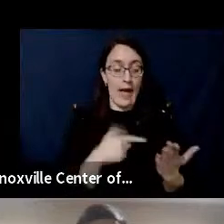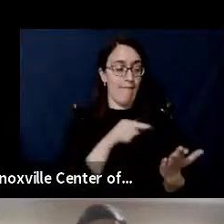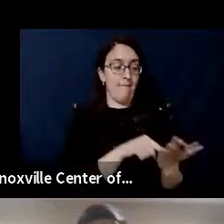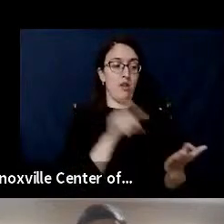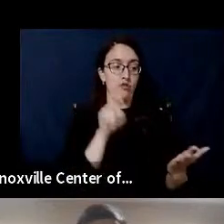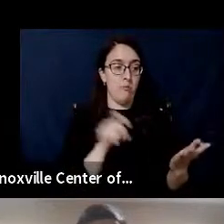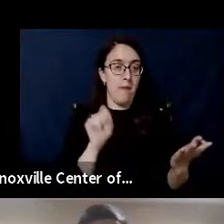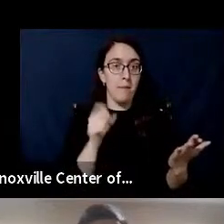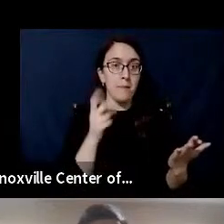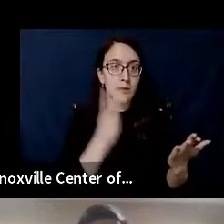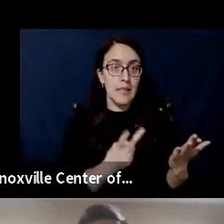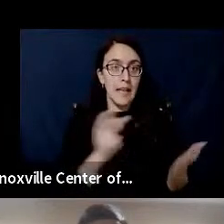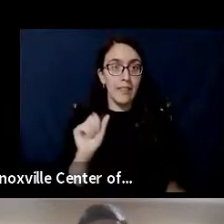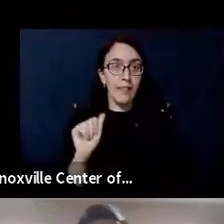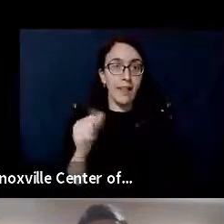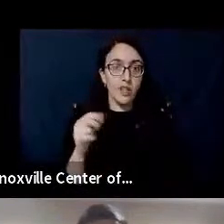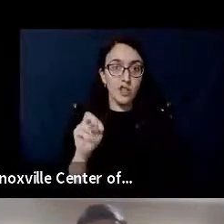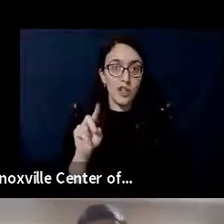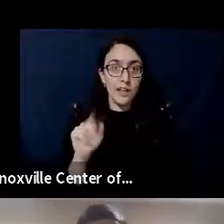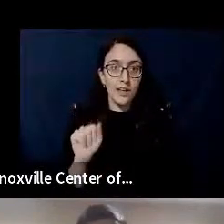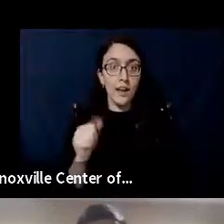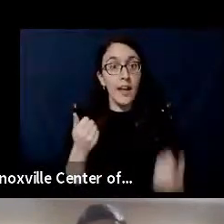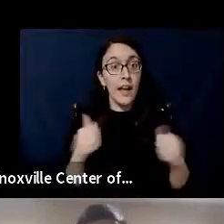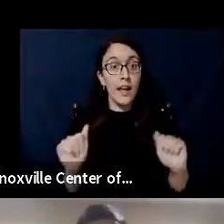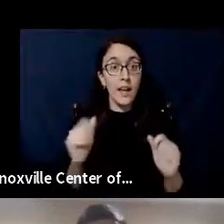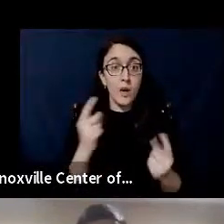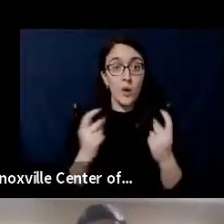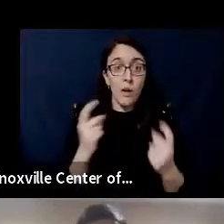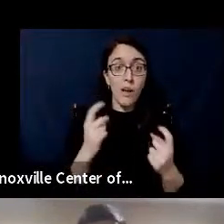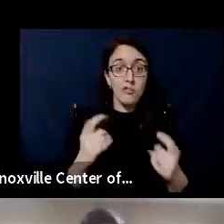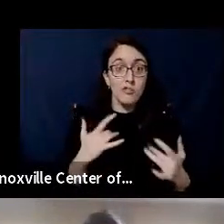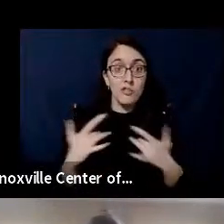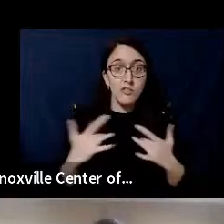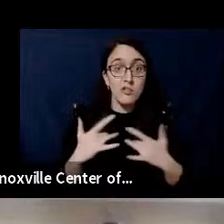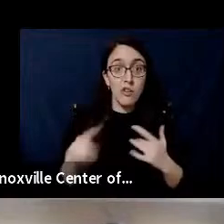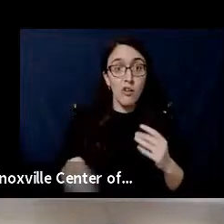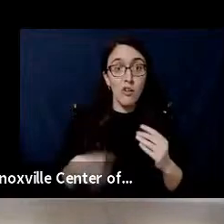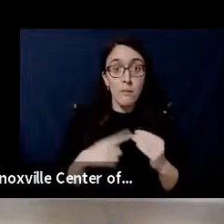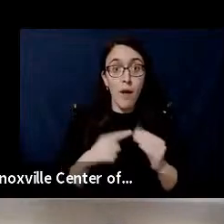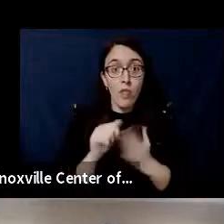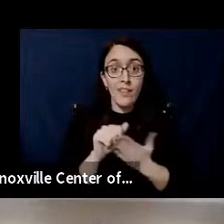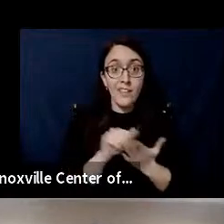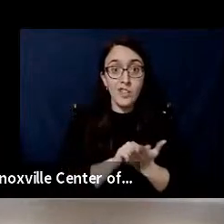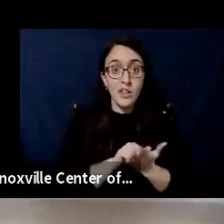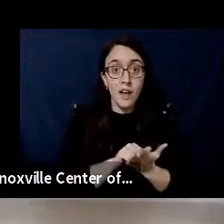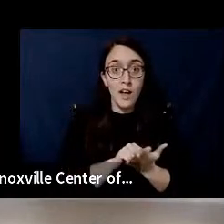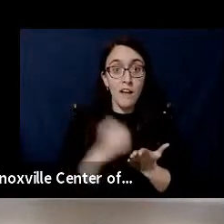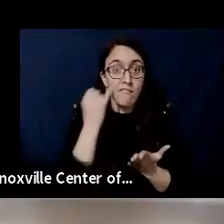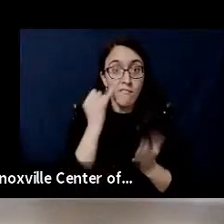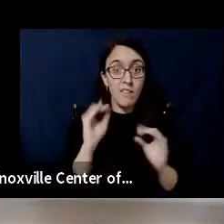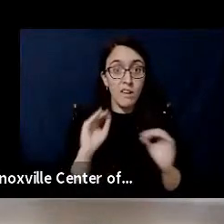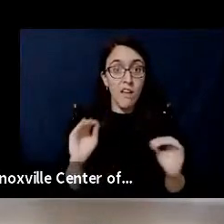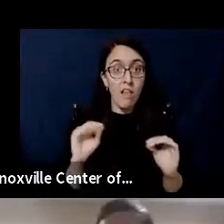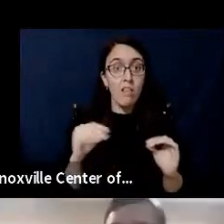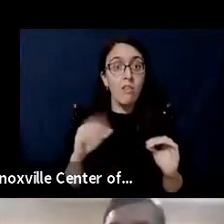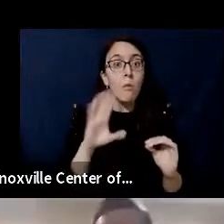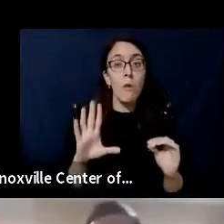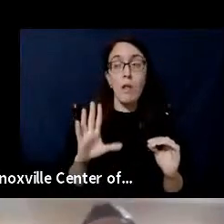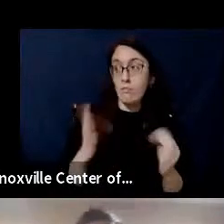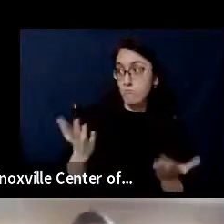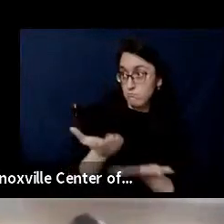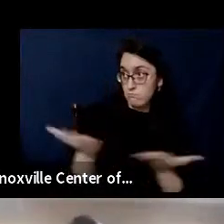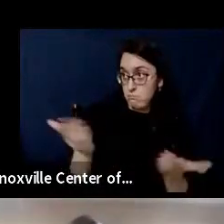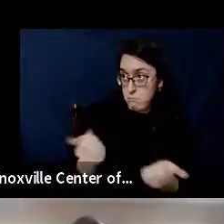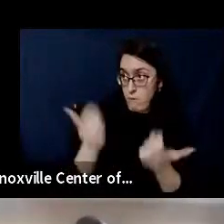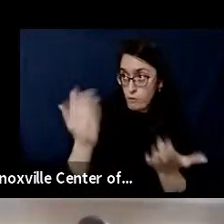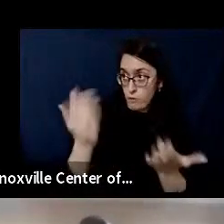agenda. Any questions or concerns about the agenda? If not, we would accept a motion for approval